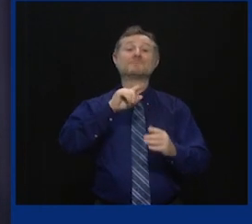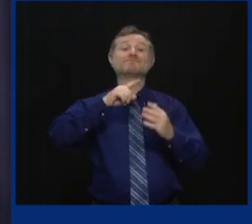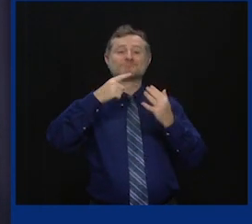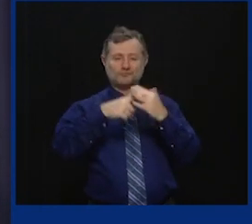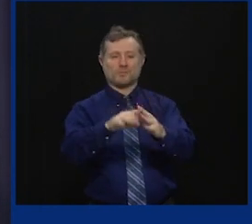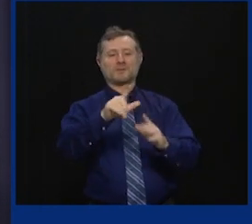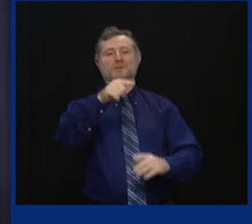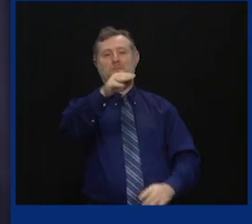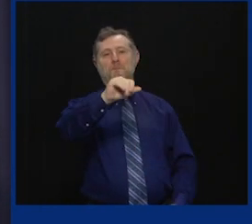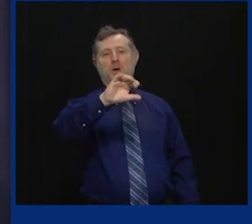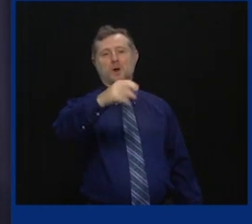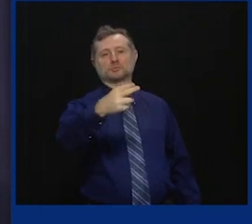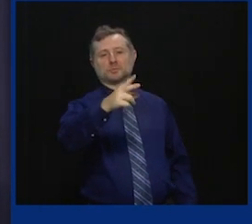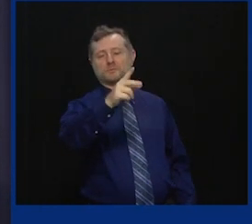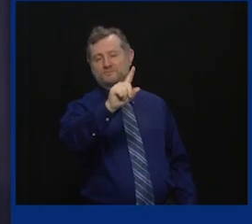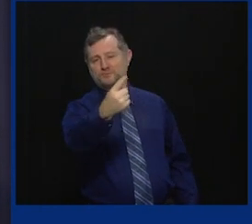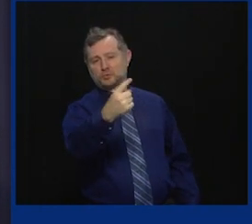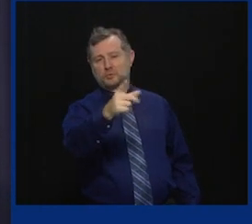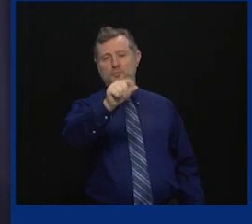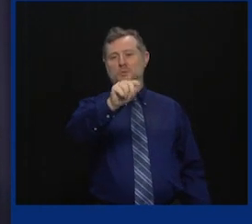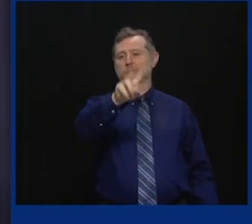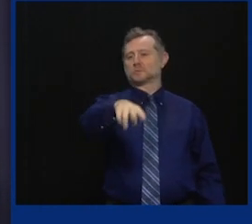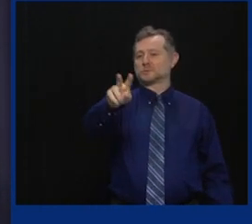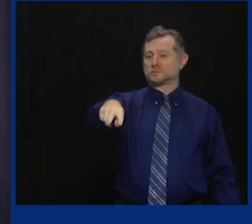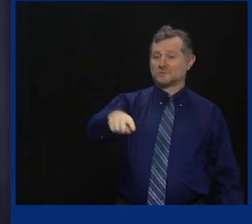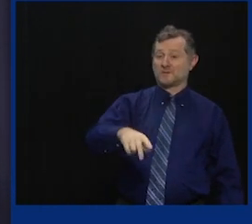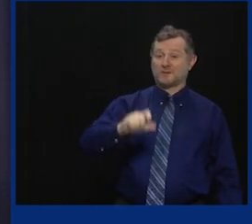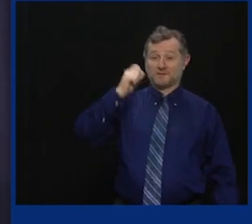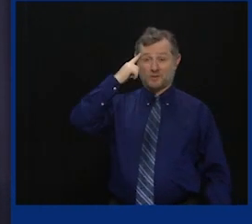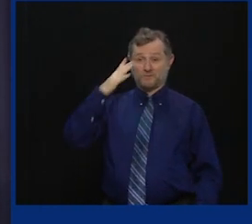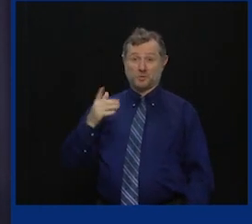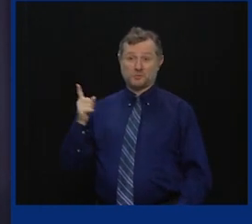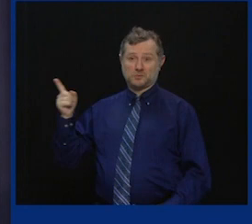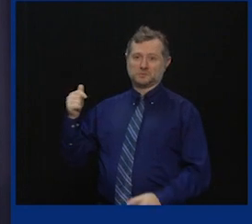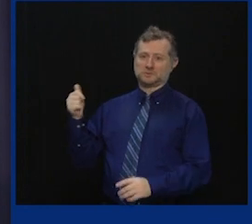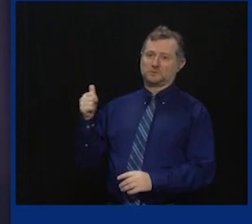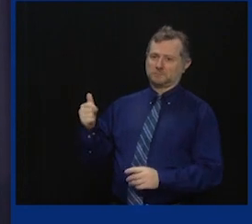And she has seen the crisis that is occurring.